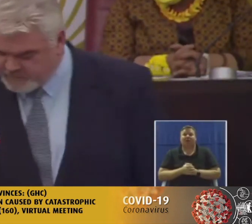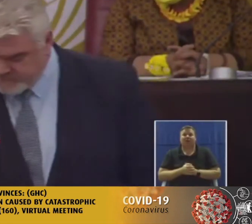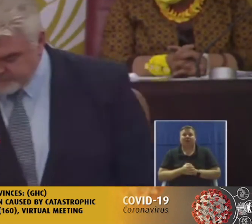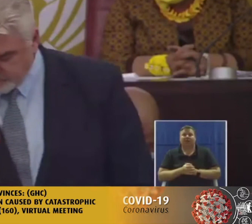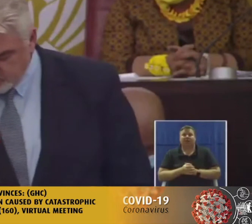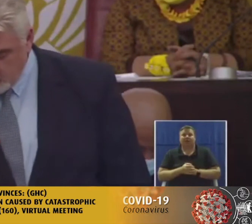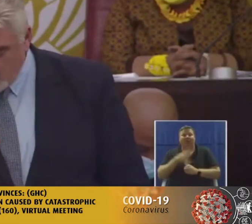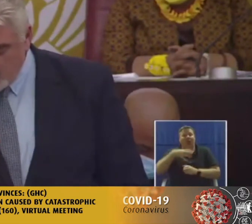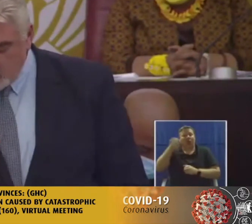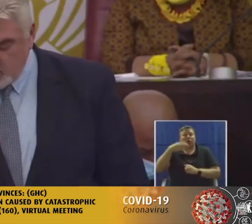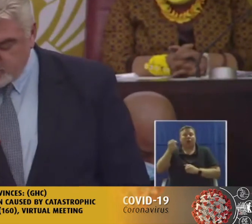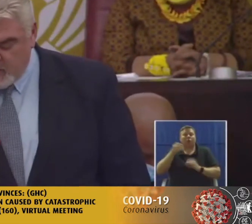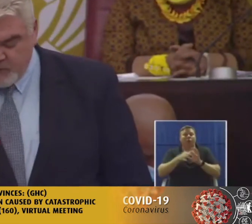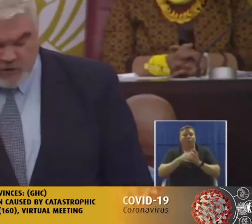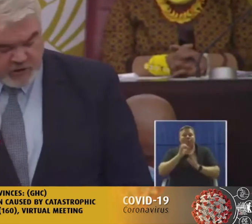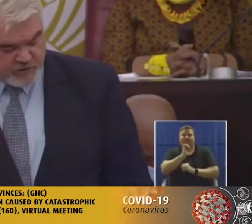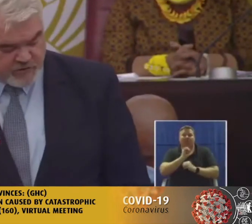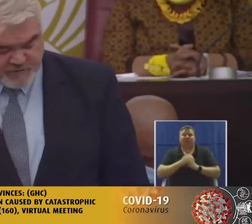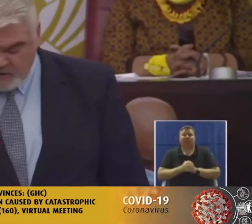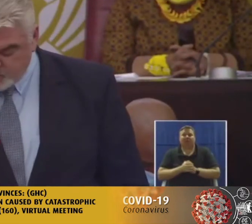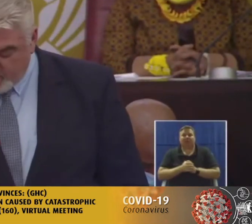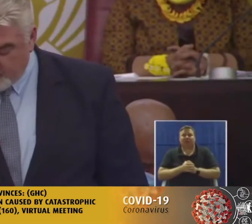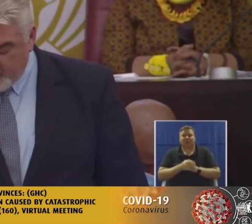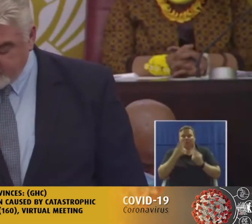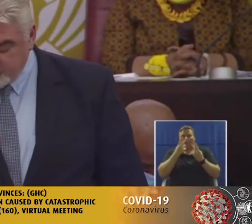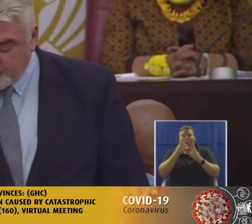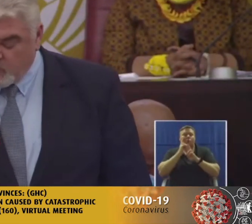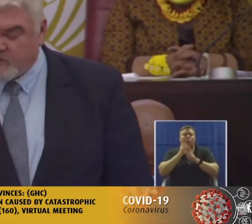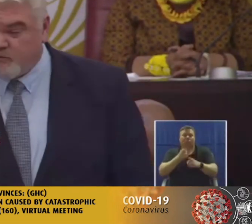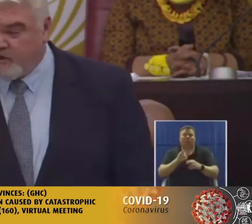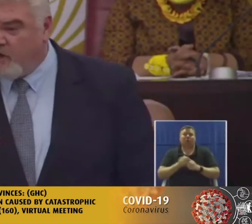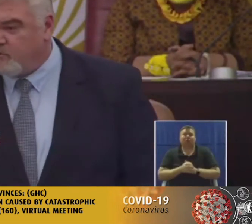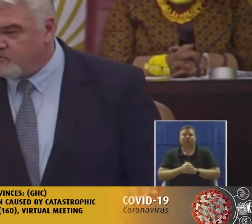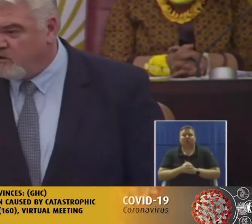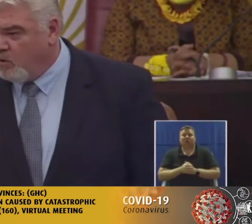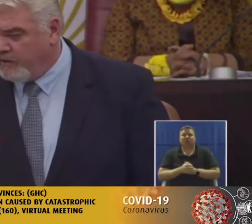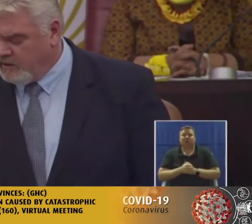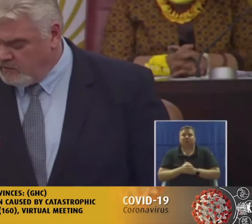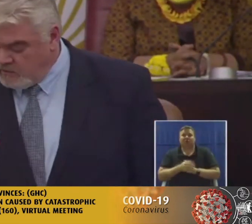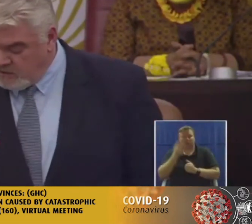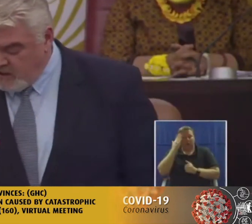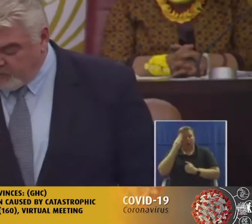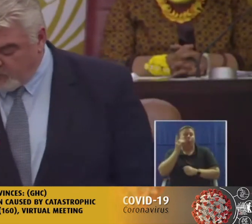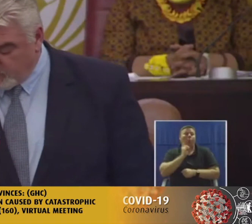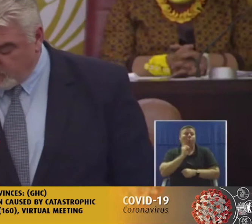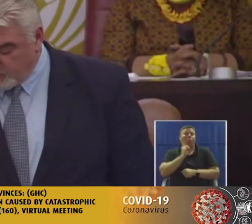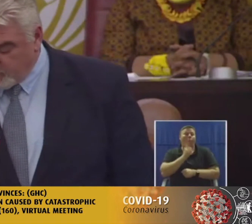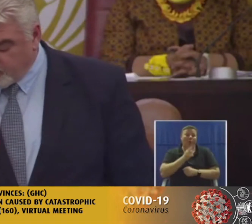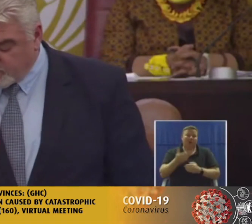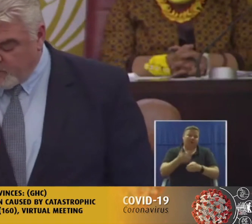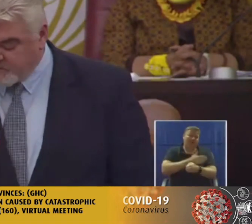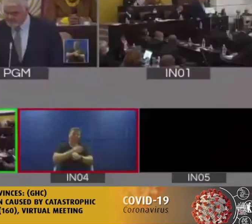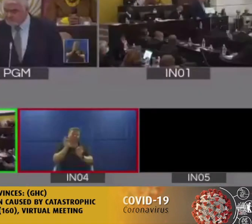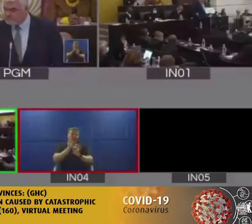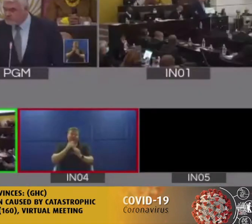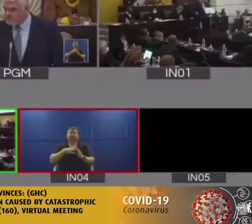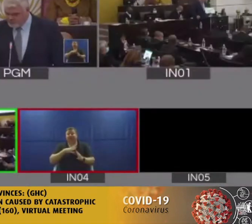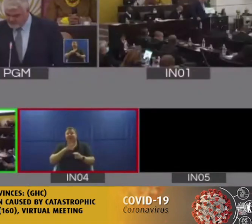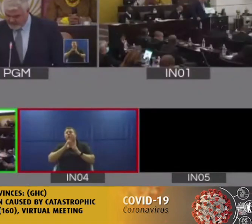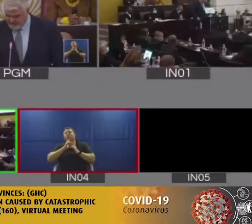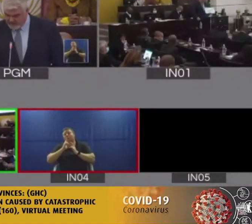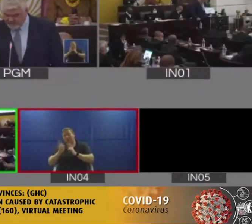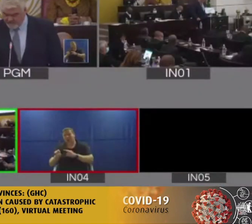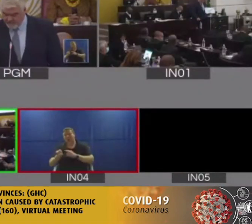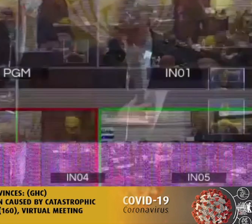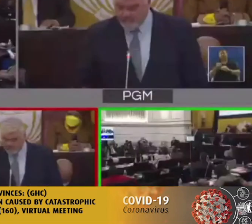their homes. So if we look at the response, we know there was no warning. If we look at the response, what